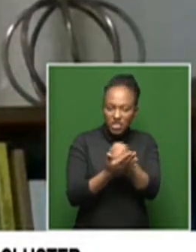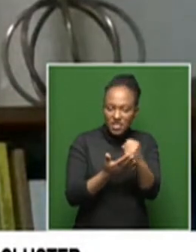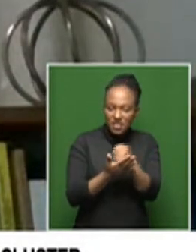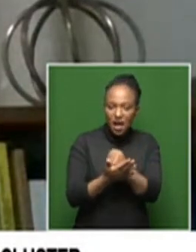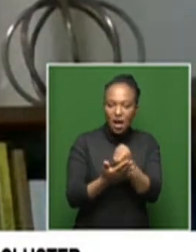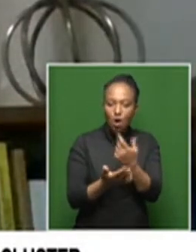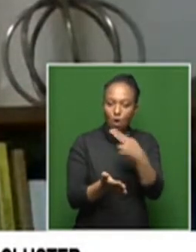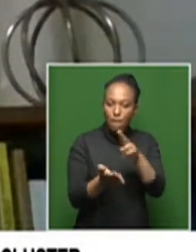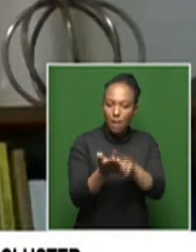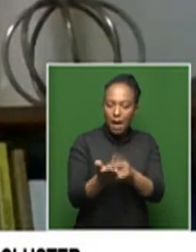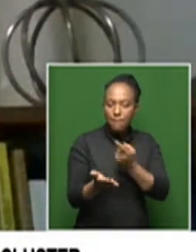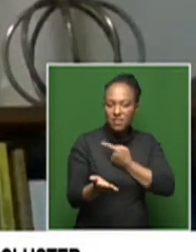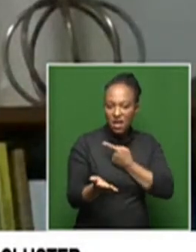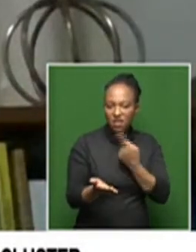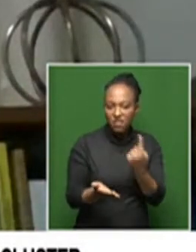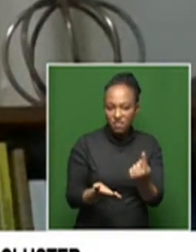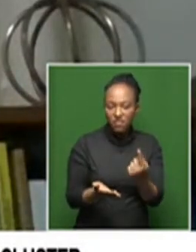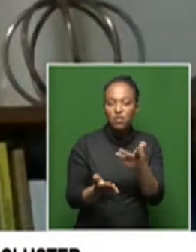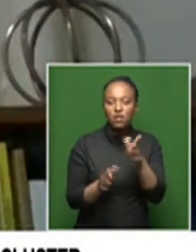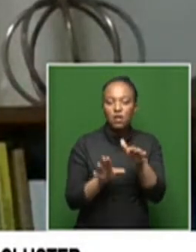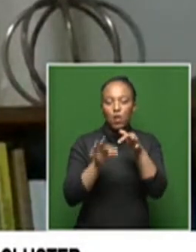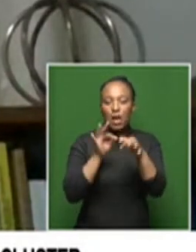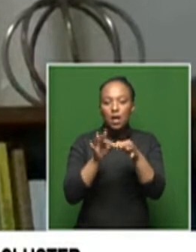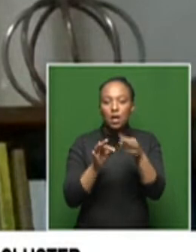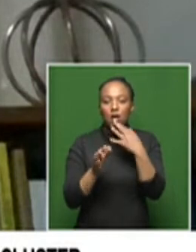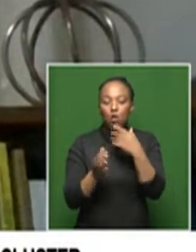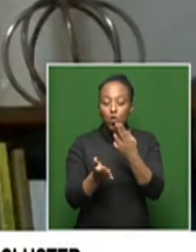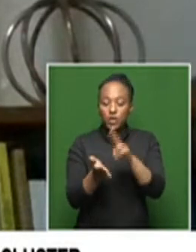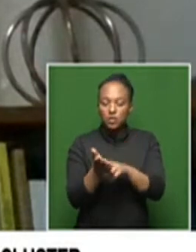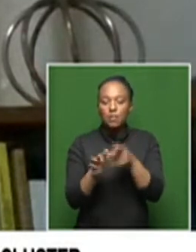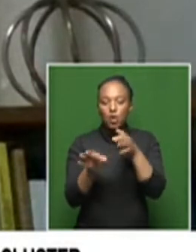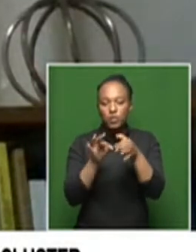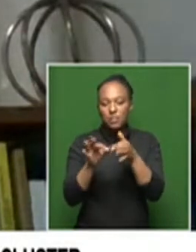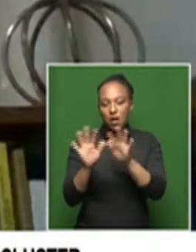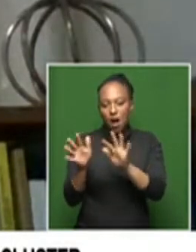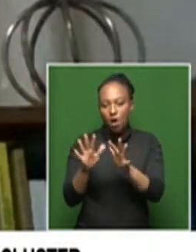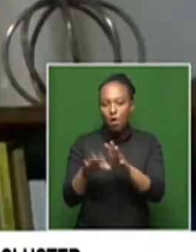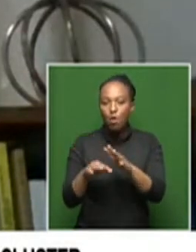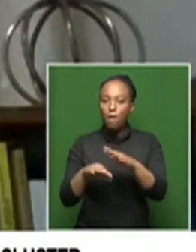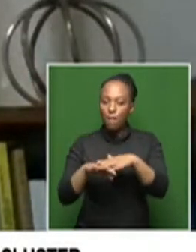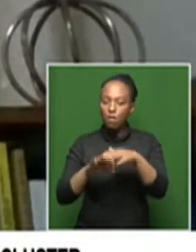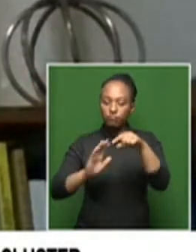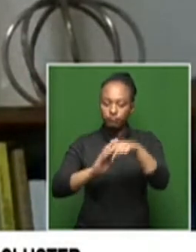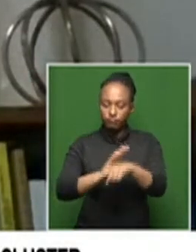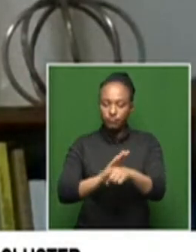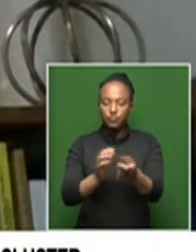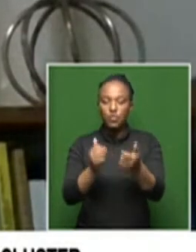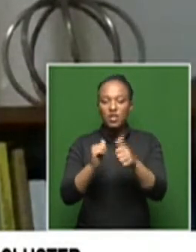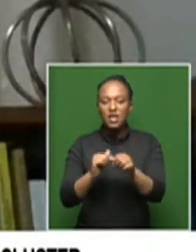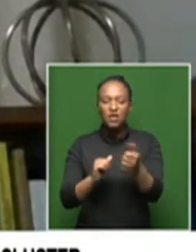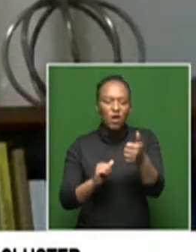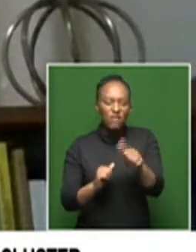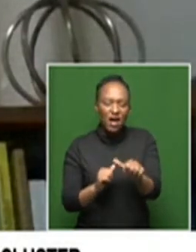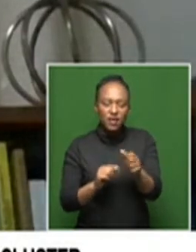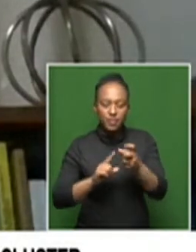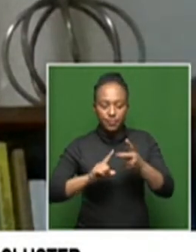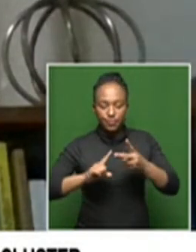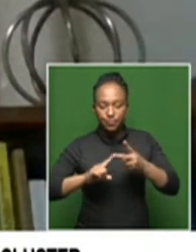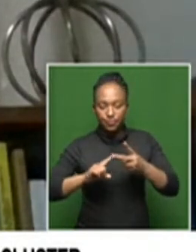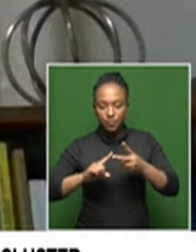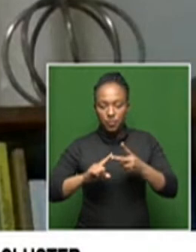themselves. And I'll just talk a little bit more about the registration just now. And then there's also a component where we